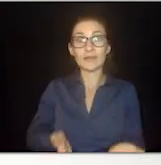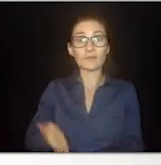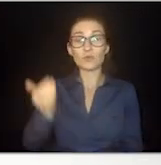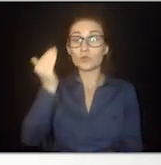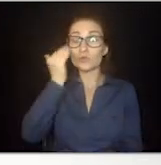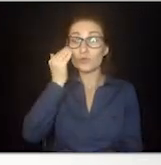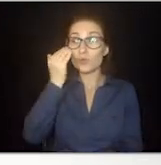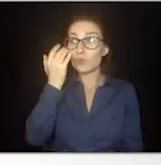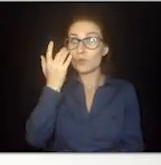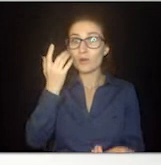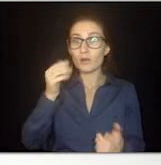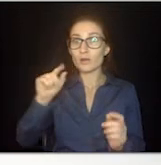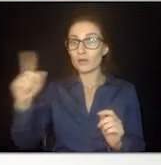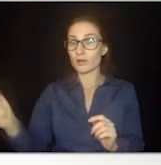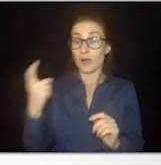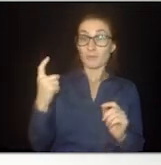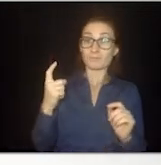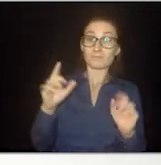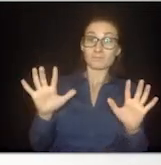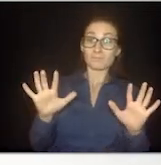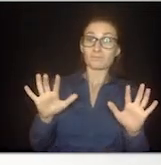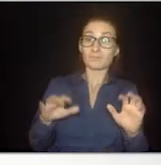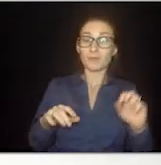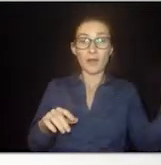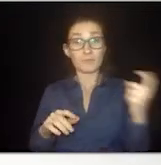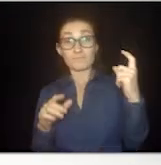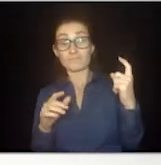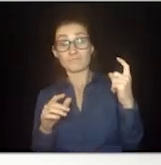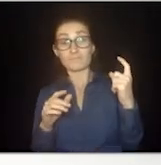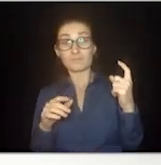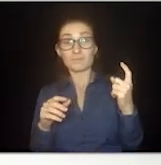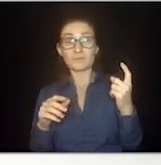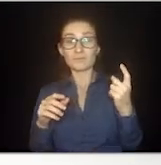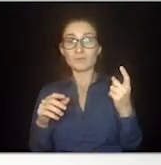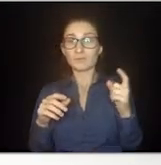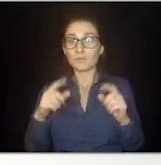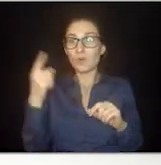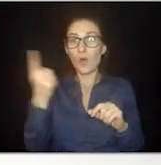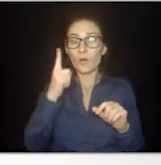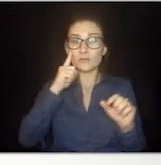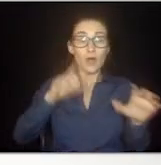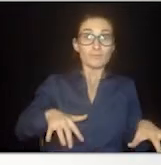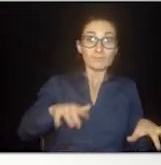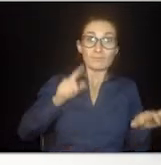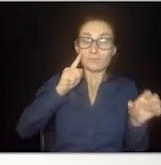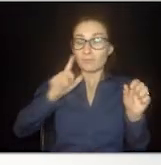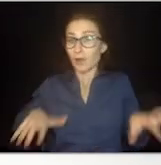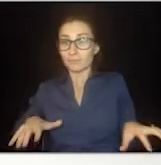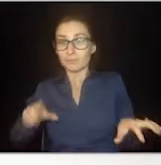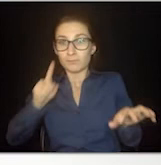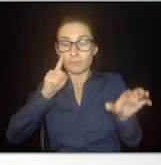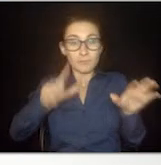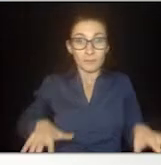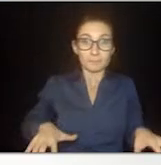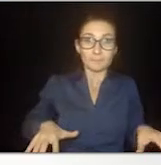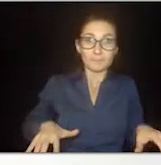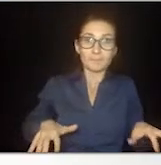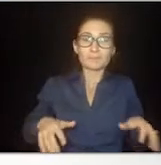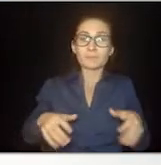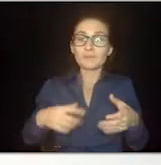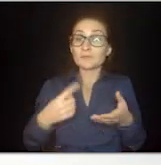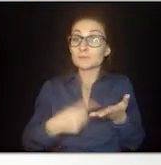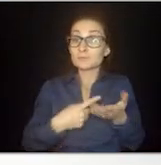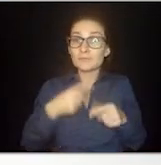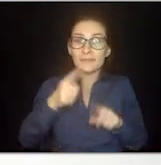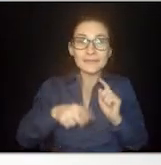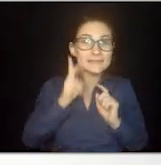what's going to jump out at them around the next corner. because they don't see it. They